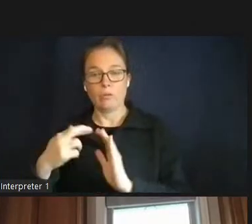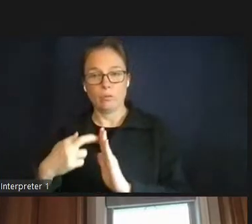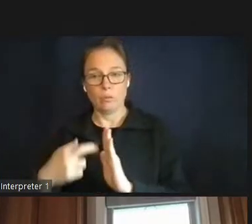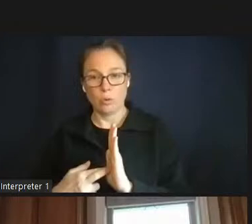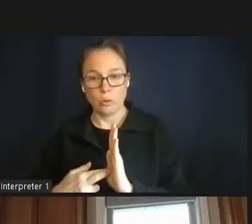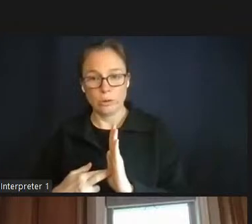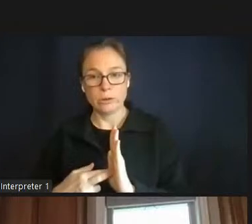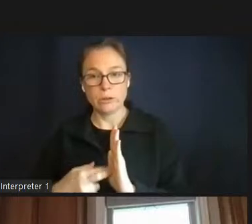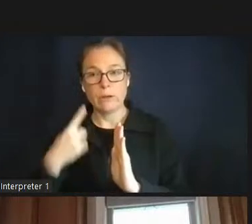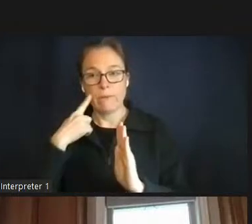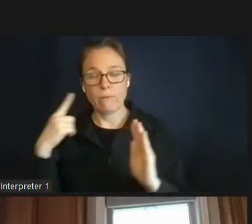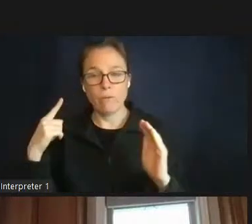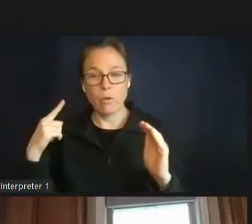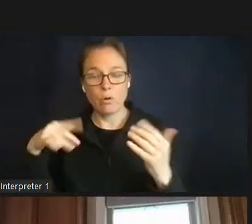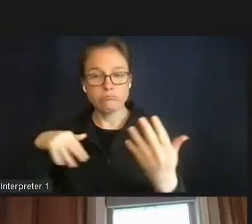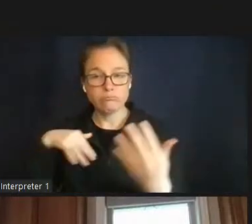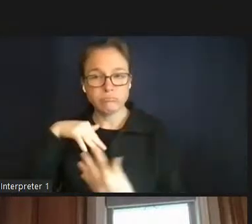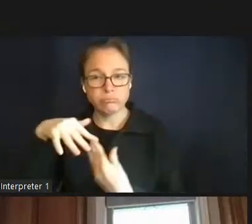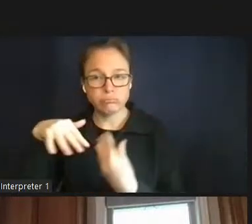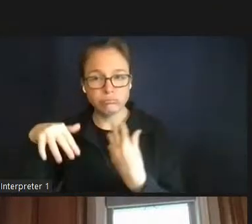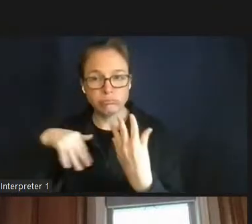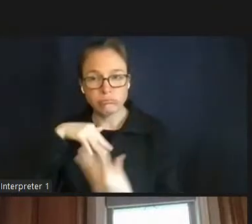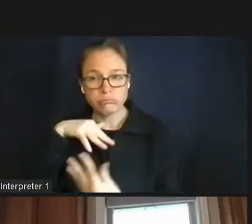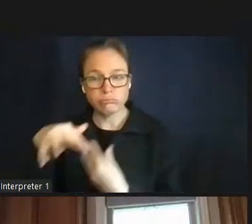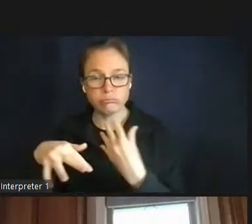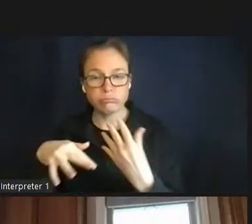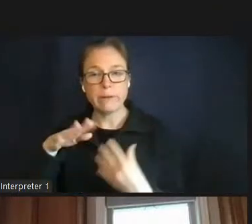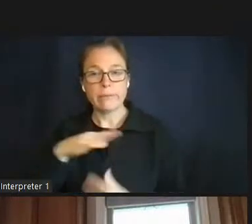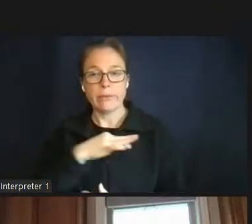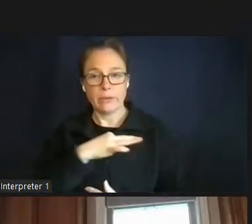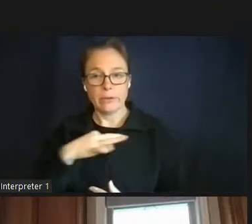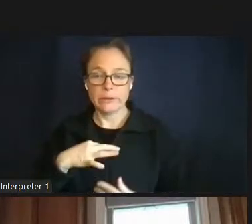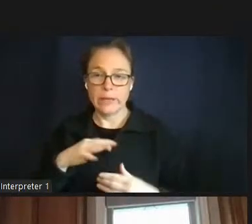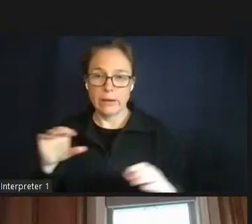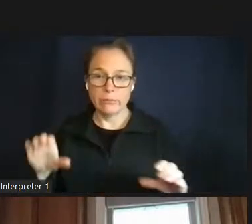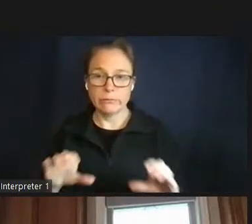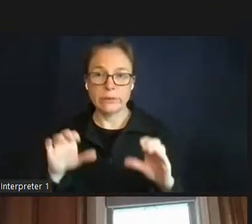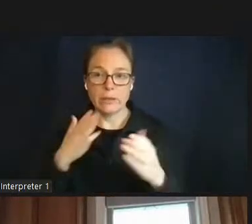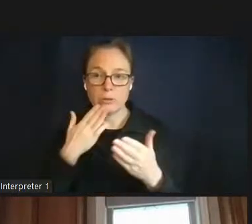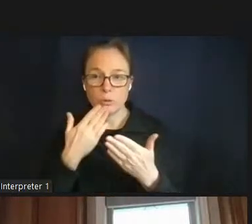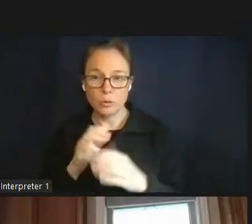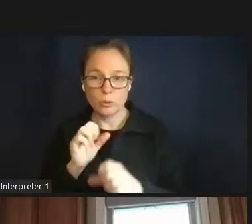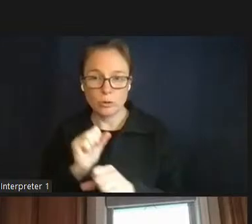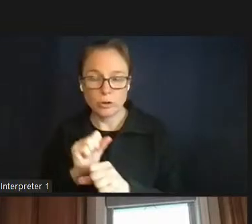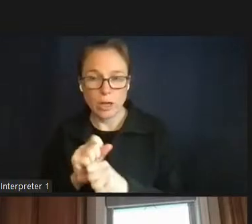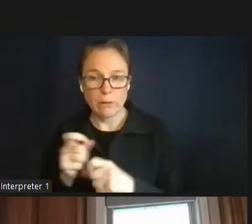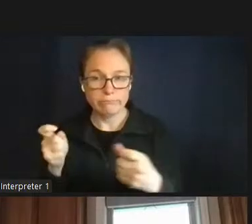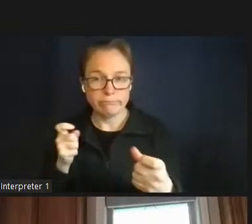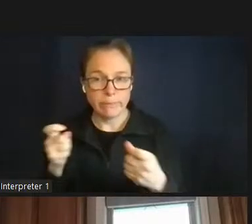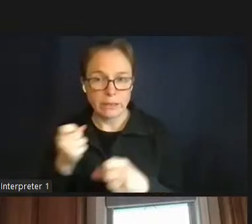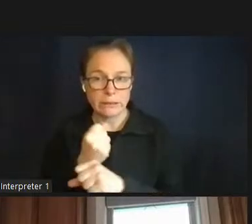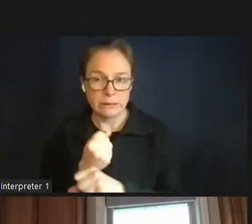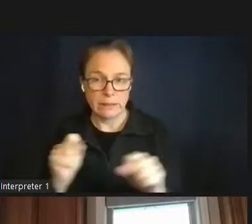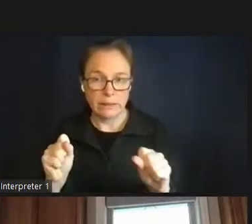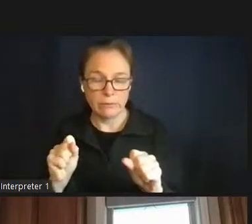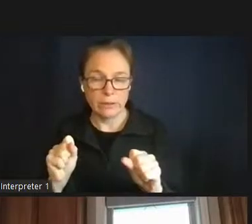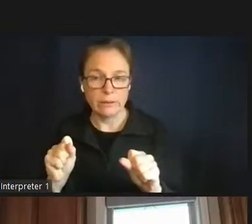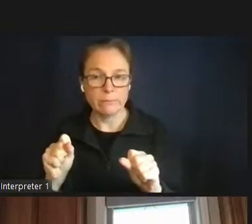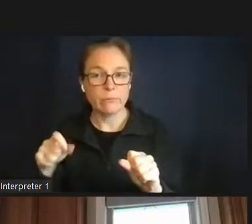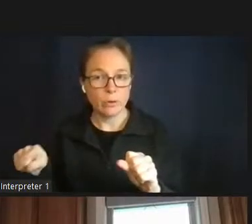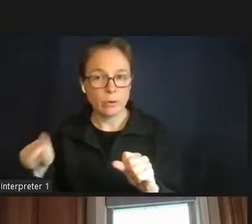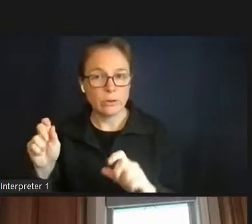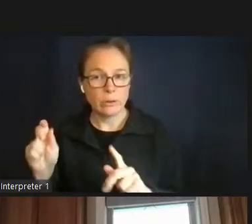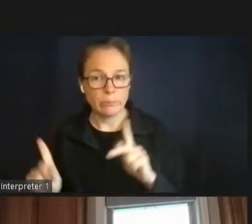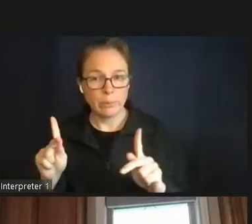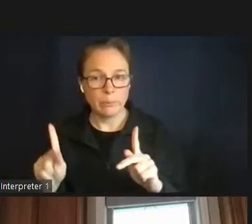congregate care facilities, and the dedicated staff have done very well to safely manage the population. Optimizing